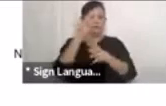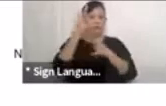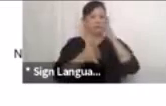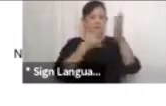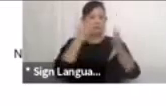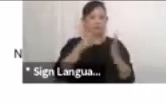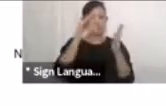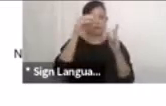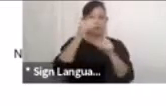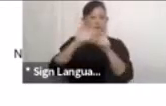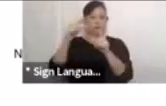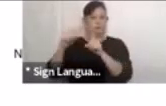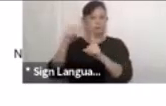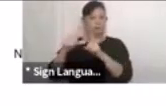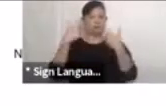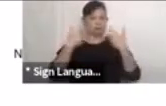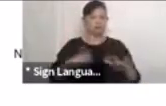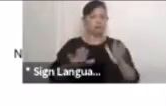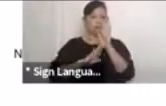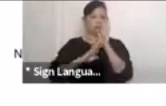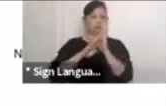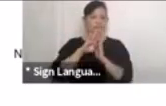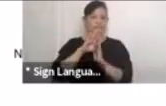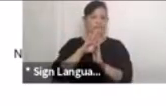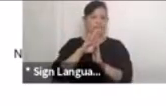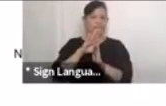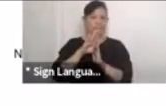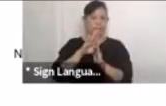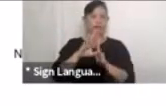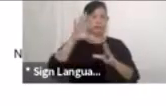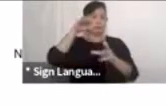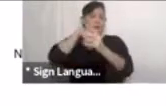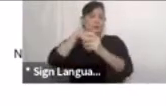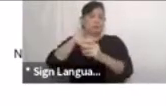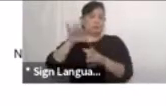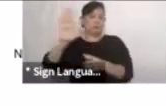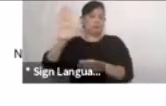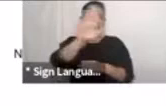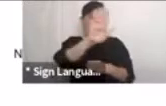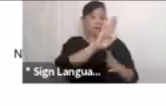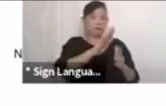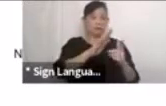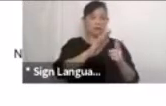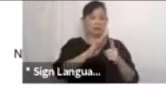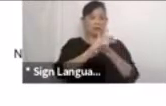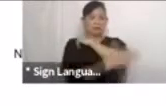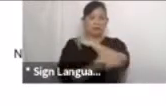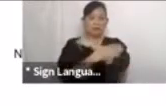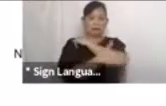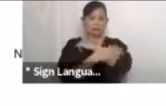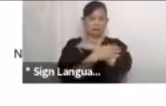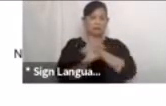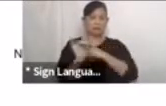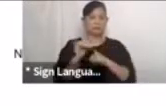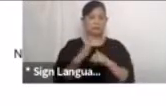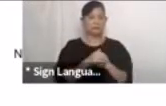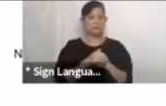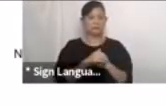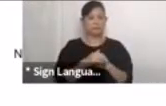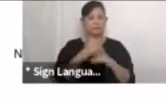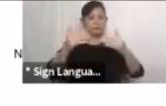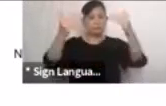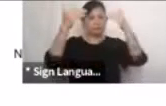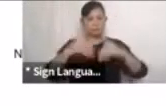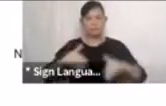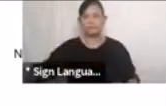we have developed for in other countries as well, in other languages as well. If we move to the next slide,